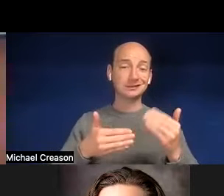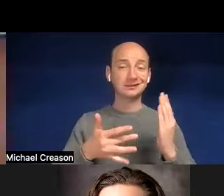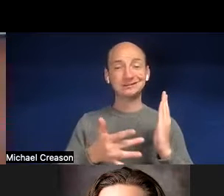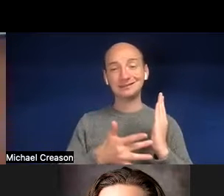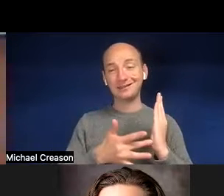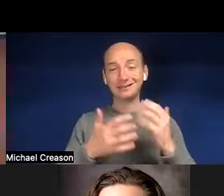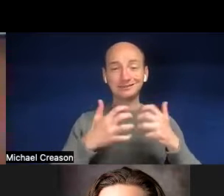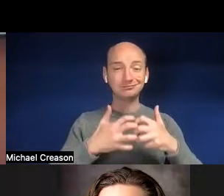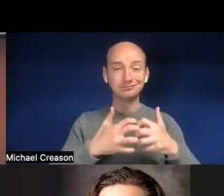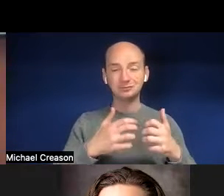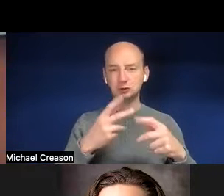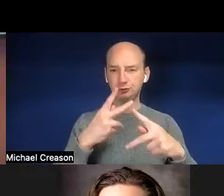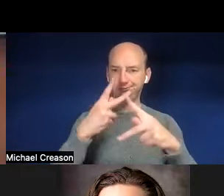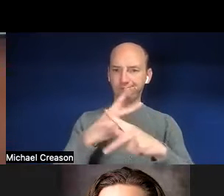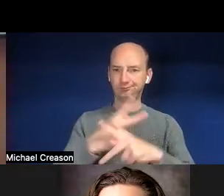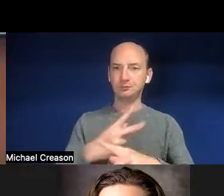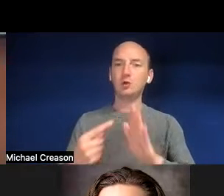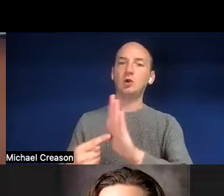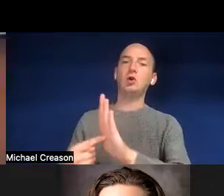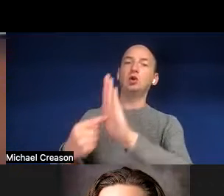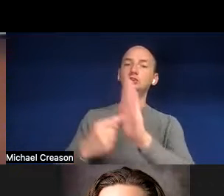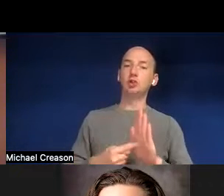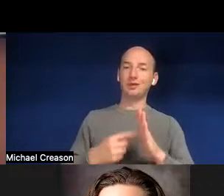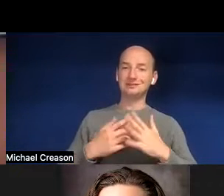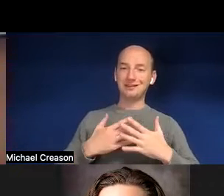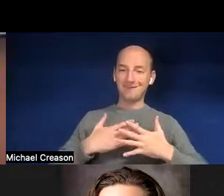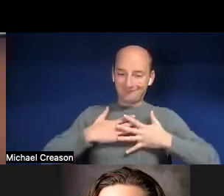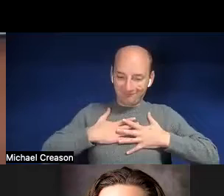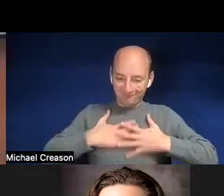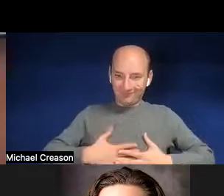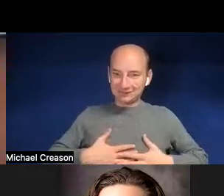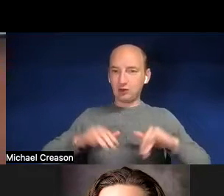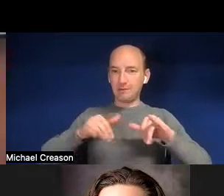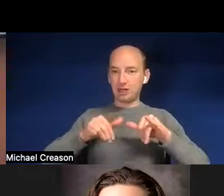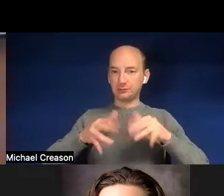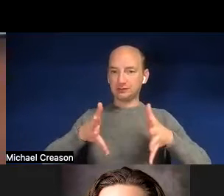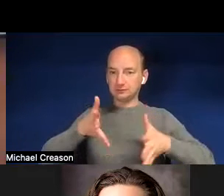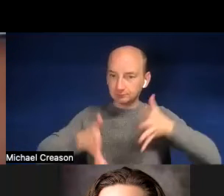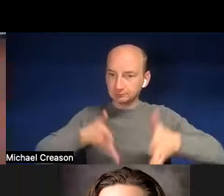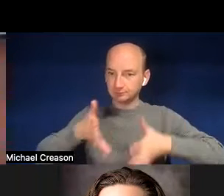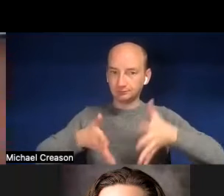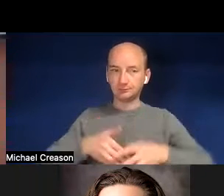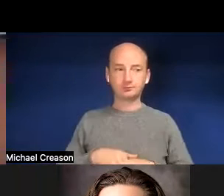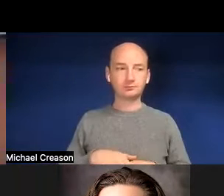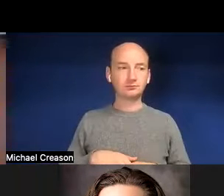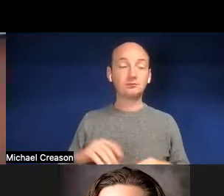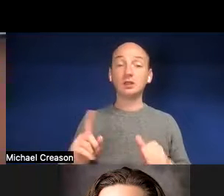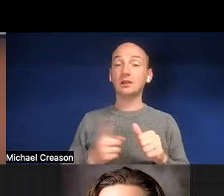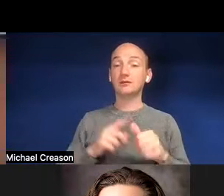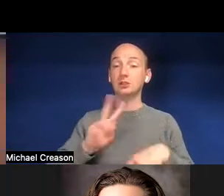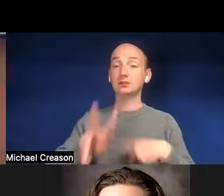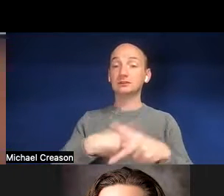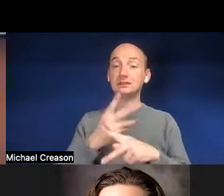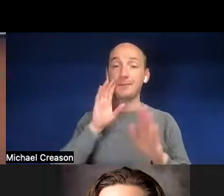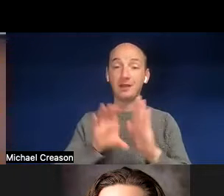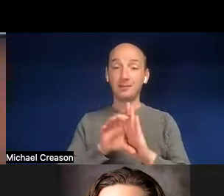to us what some of the physical measurements are. So the first type of image we can generate is something that's known as